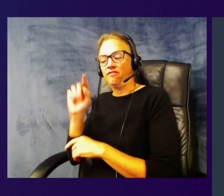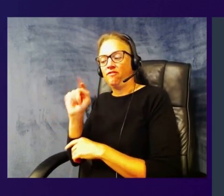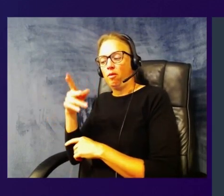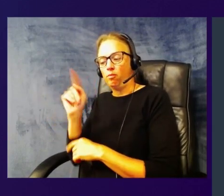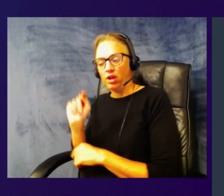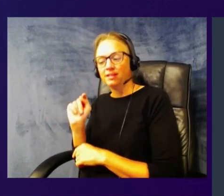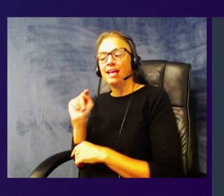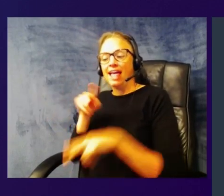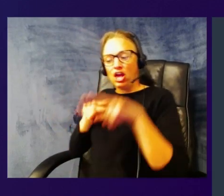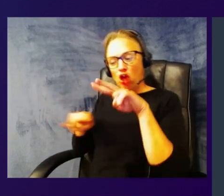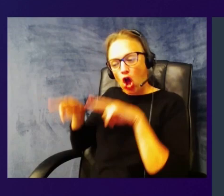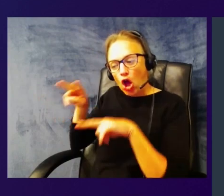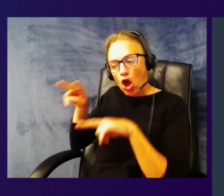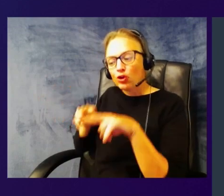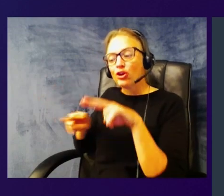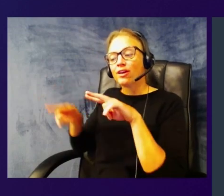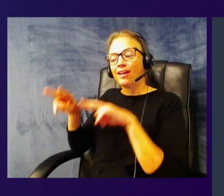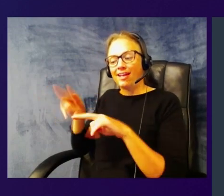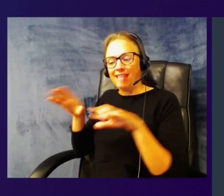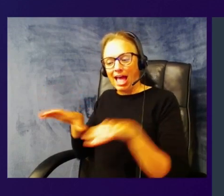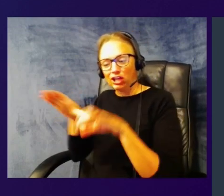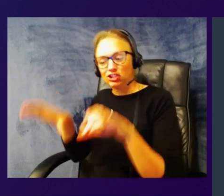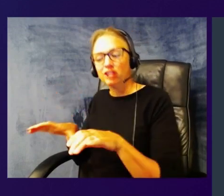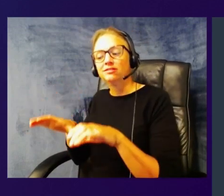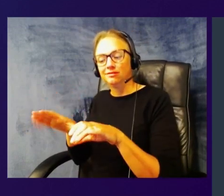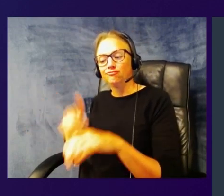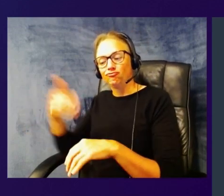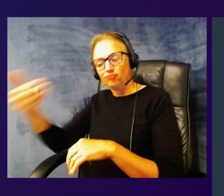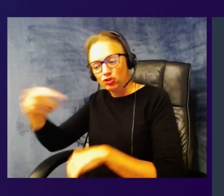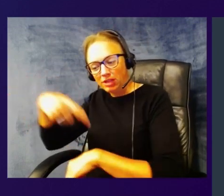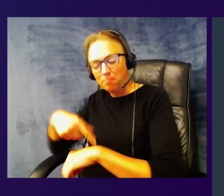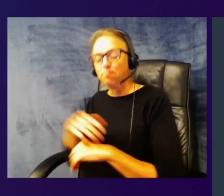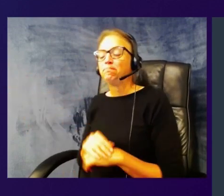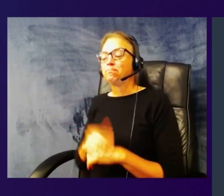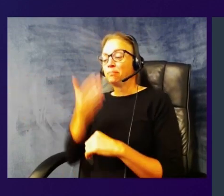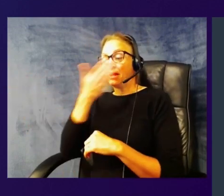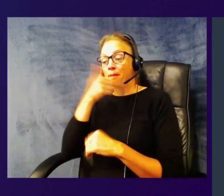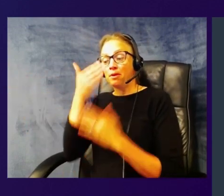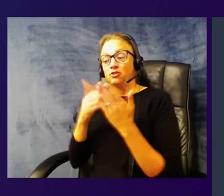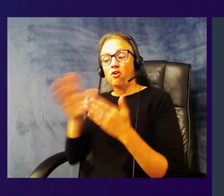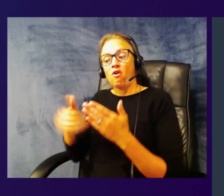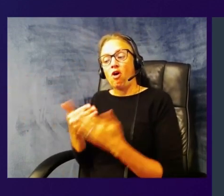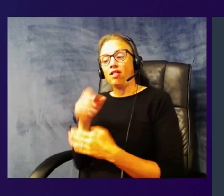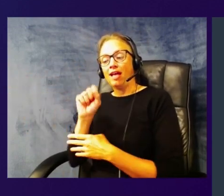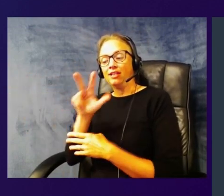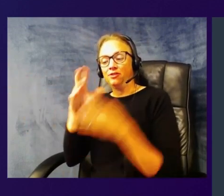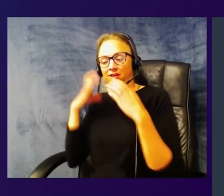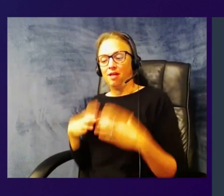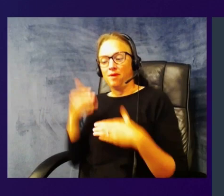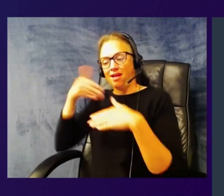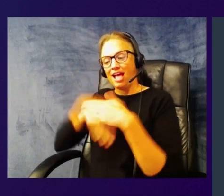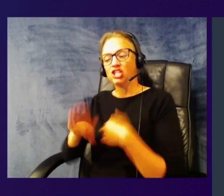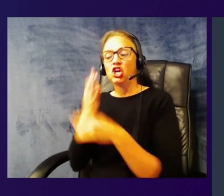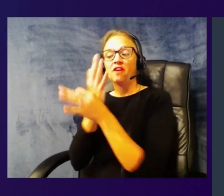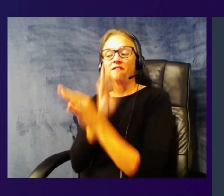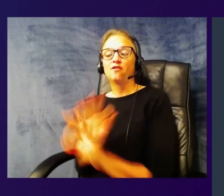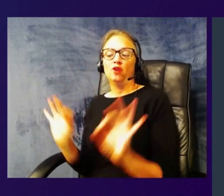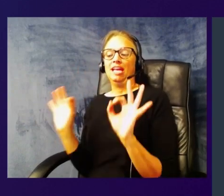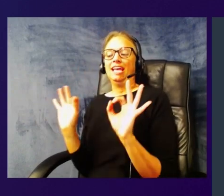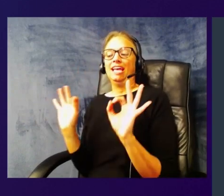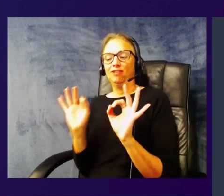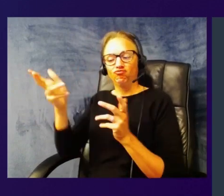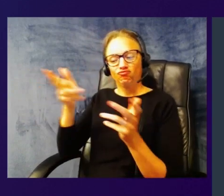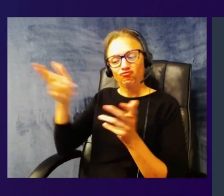of the optimization actions that you take over time. And the best part is that all S3 customers have access to a free Storage Lens interactive